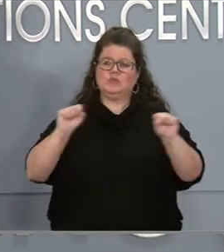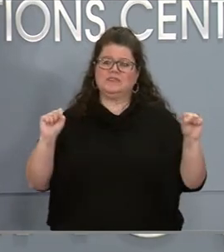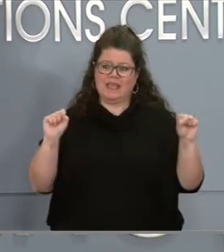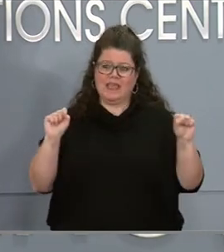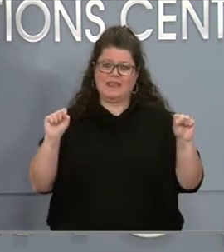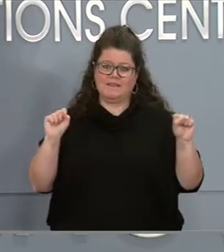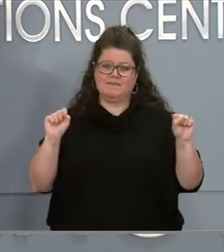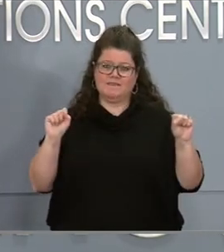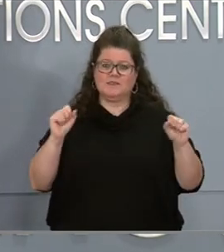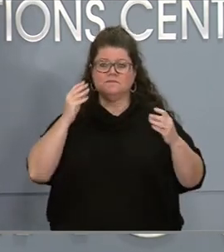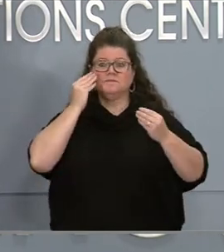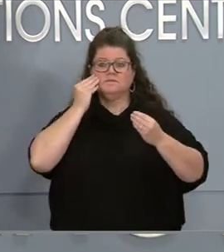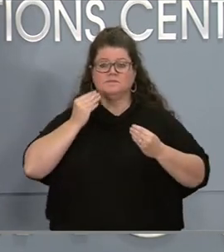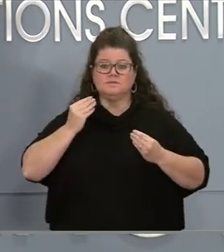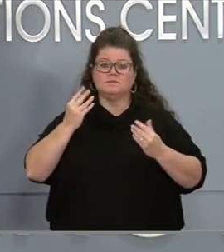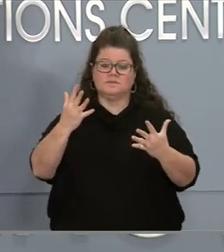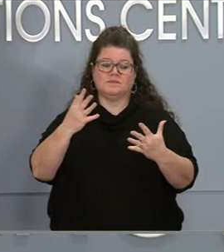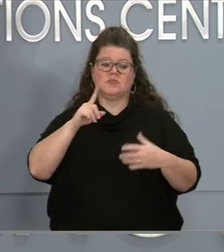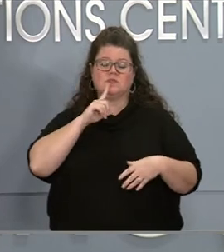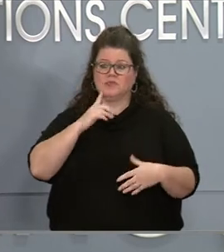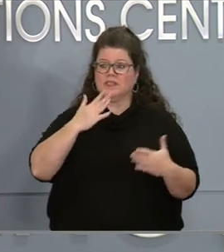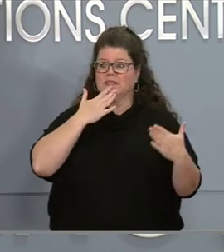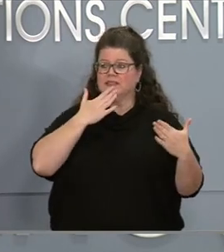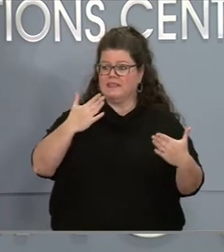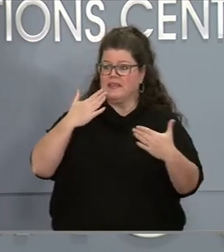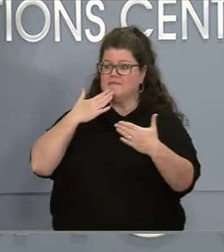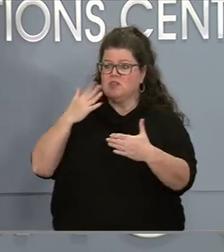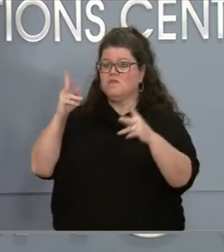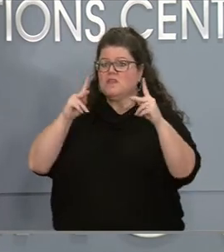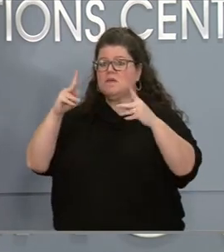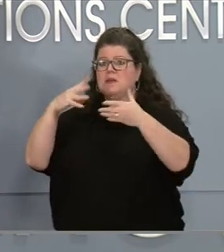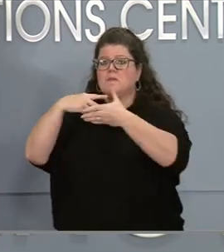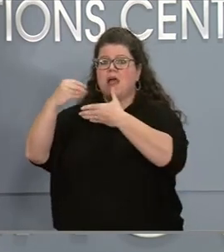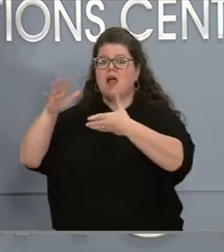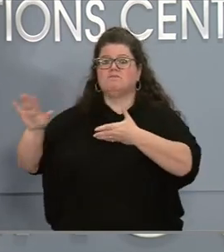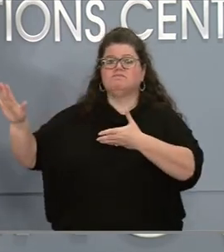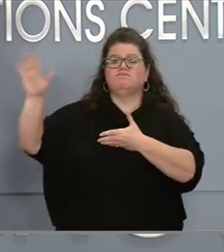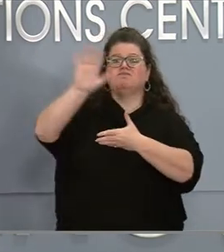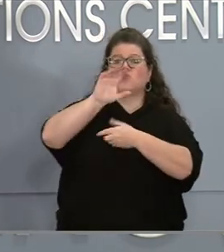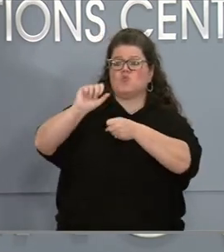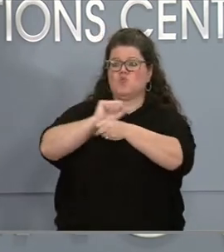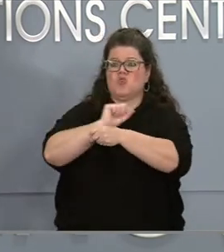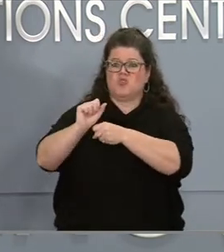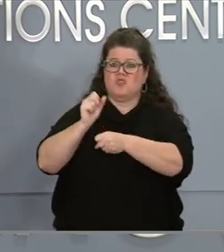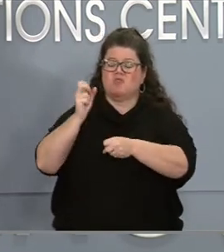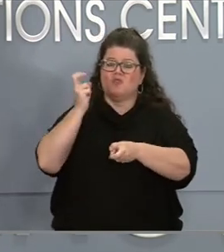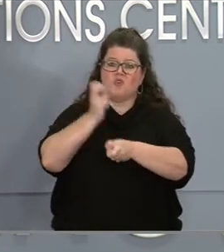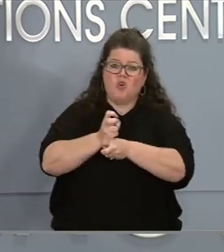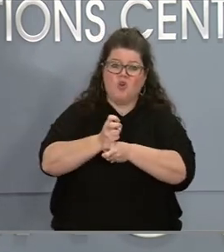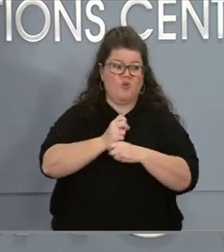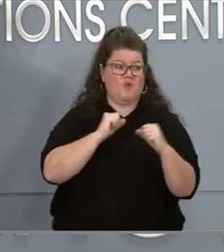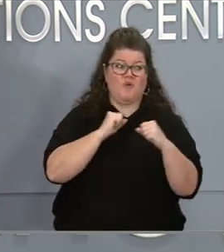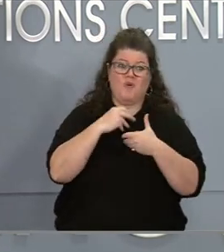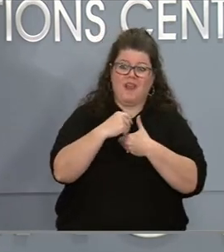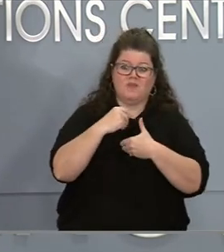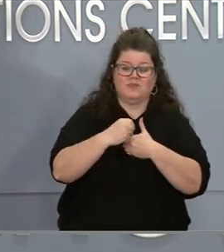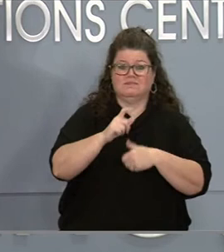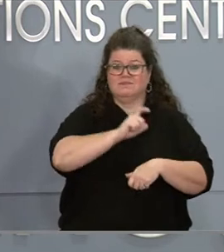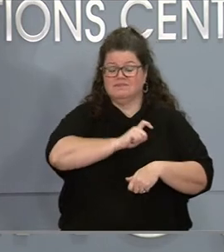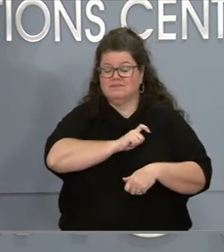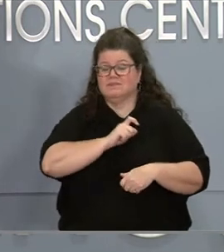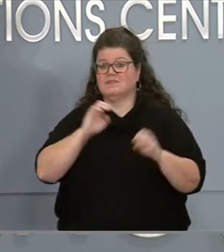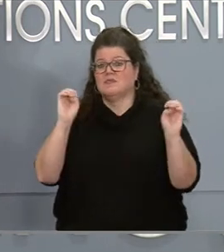I want you to know, too, that we are very grateful for the people out there who are working hard right now in the cold. Our law enforcement, our